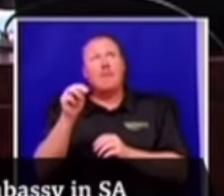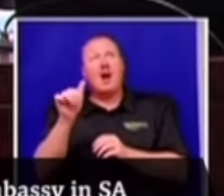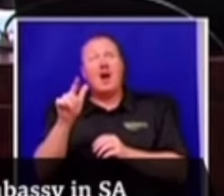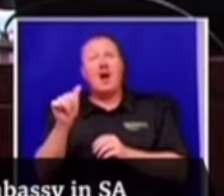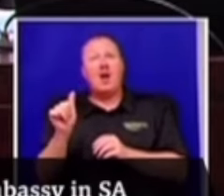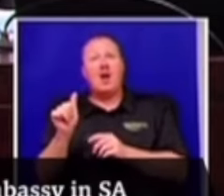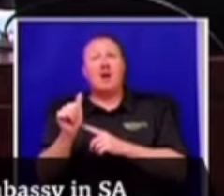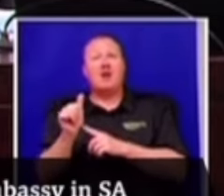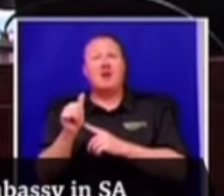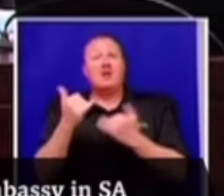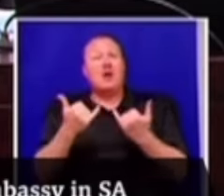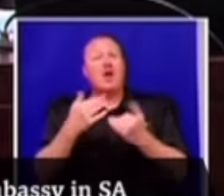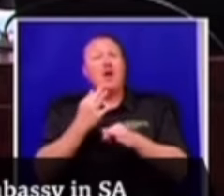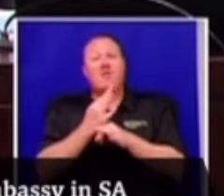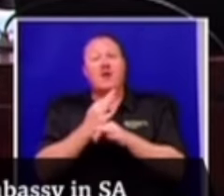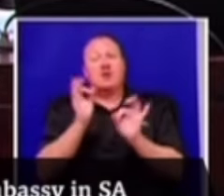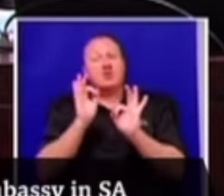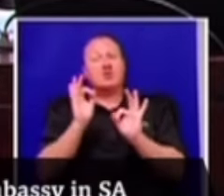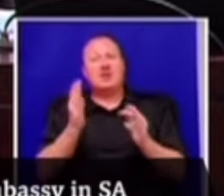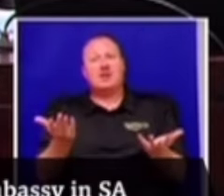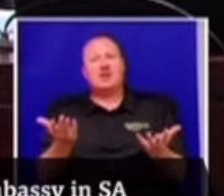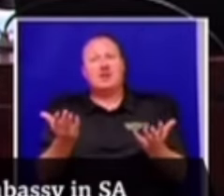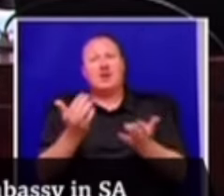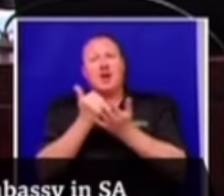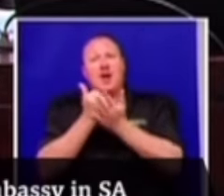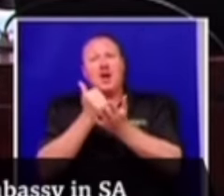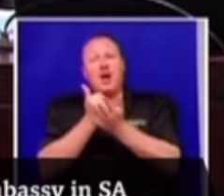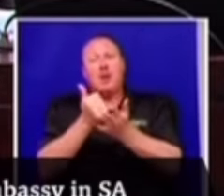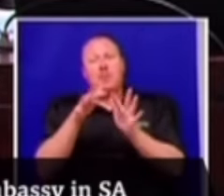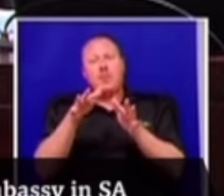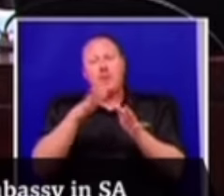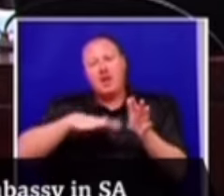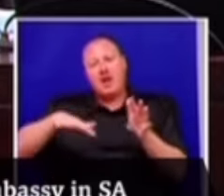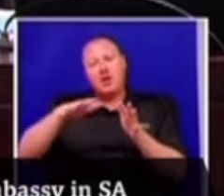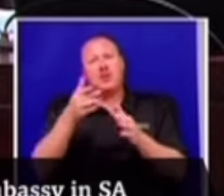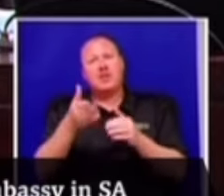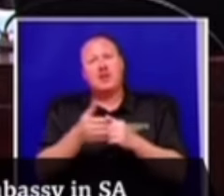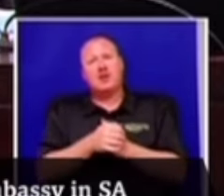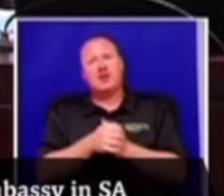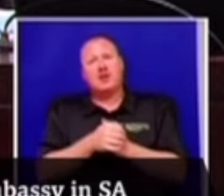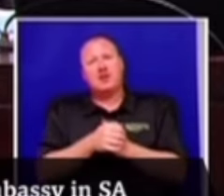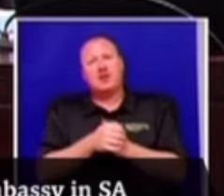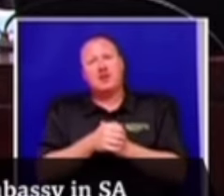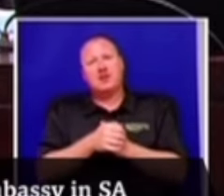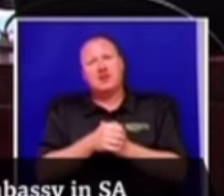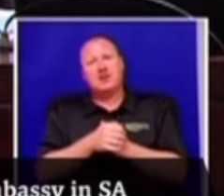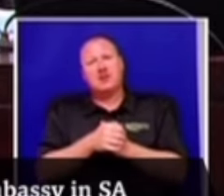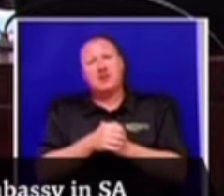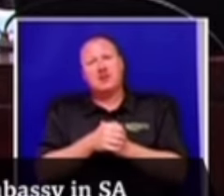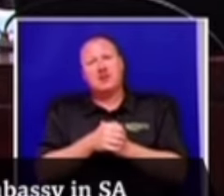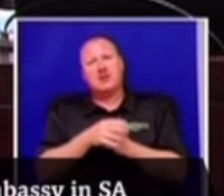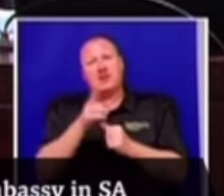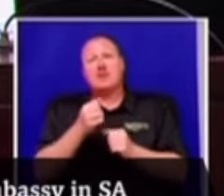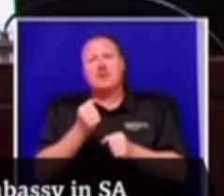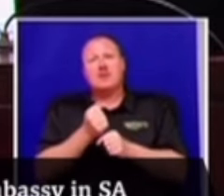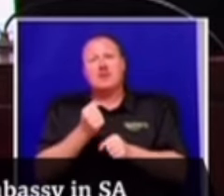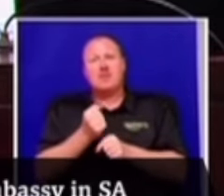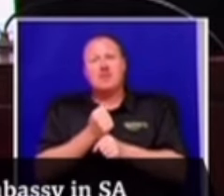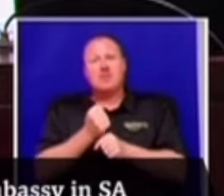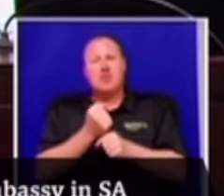not be able to function and serve people in that territory so it's having unintended consequences